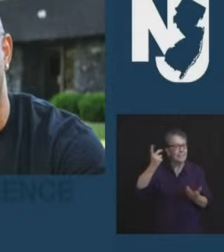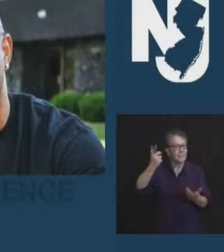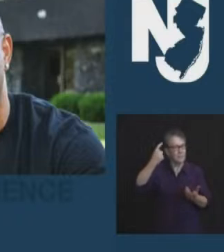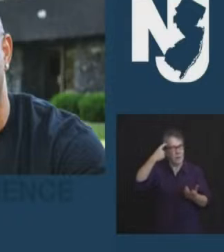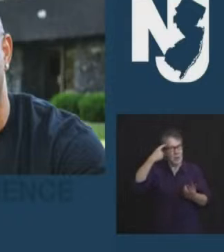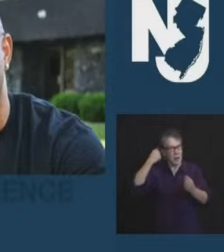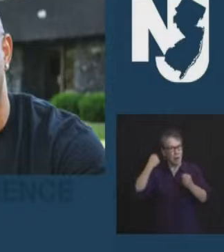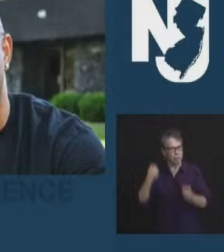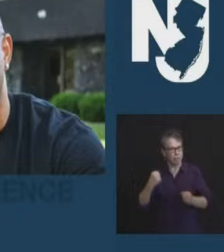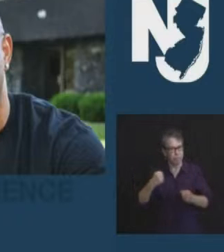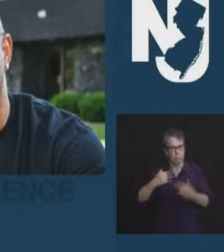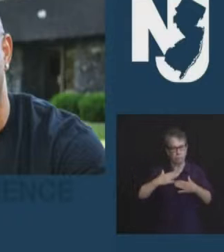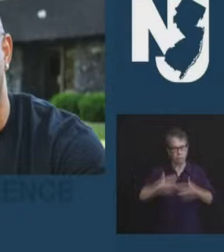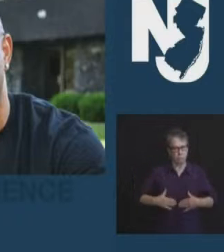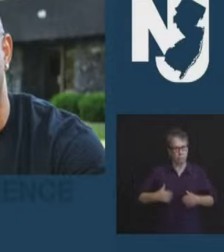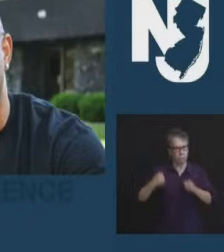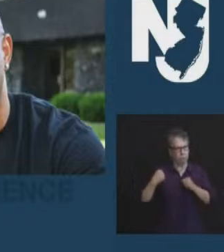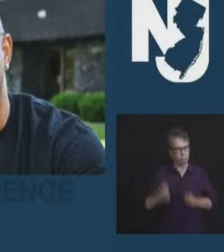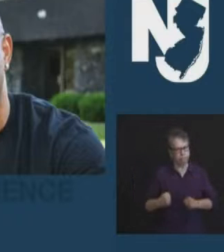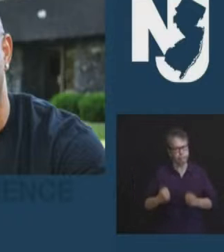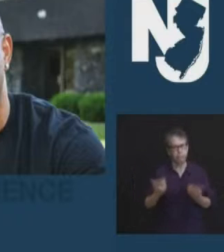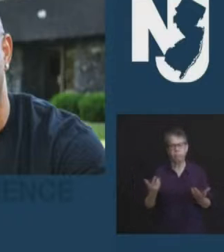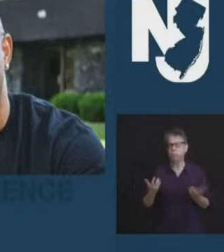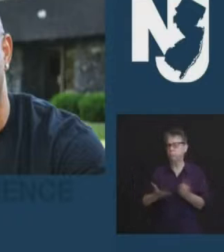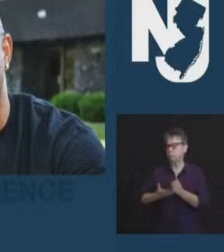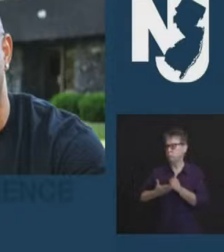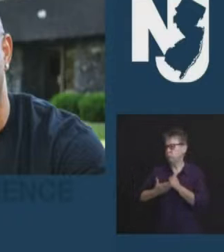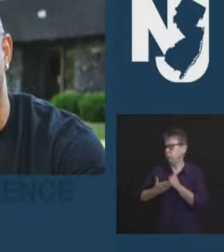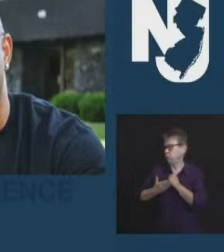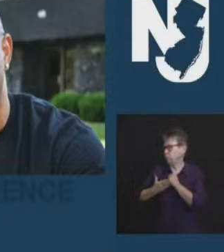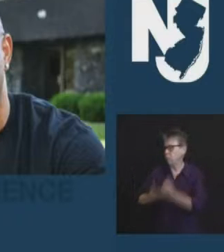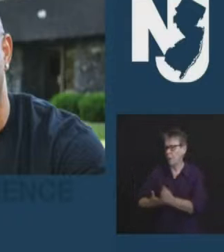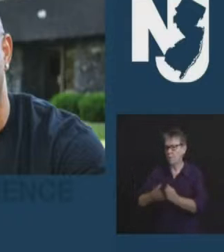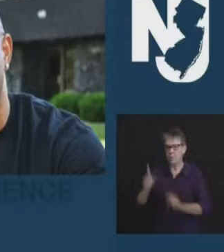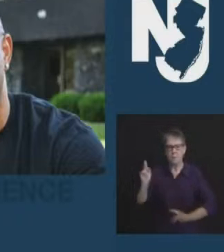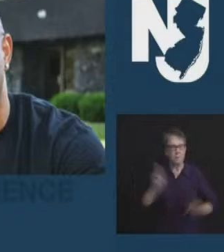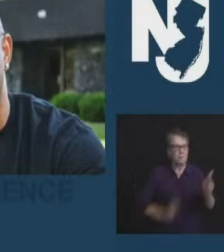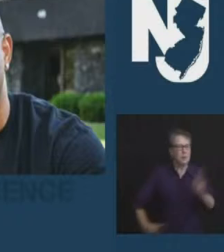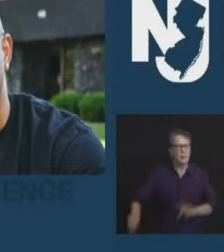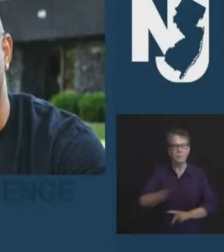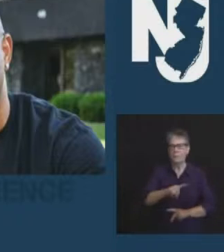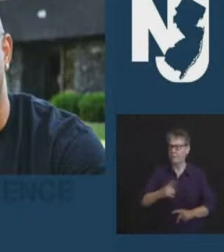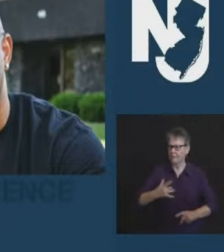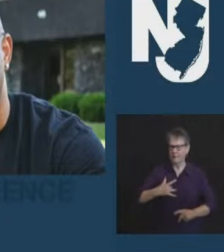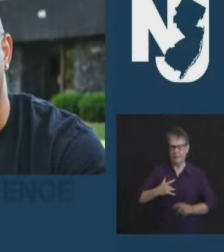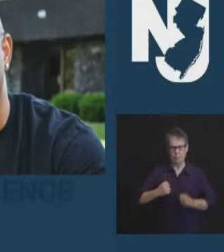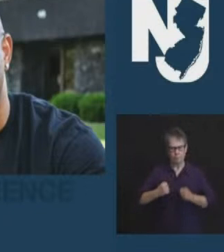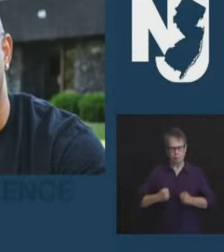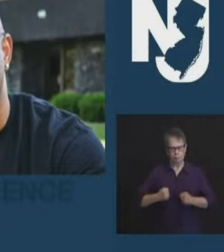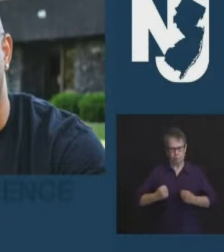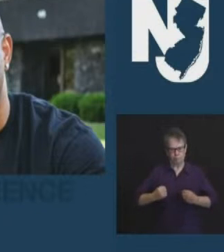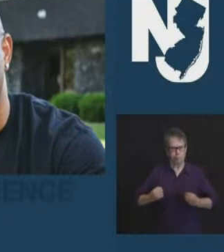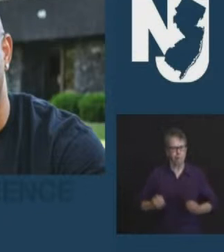our residents fit and focused for the days ahead. Check them out at thelabsports.com,